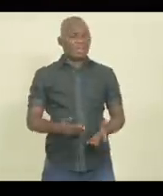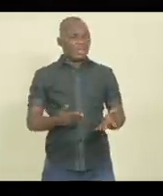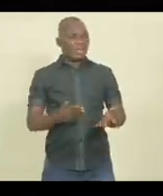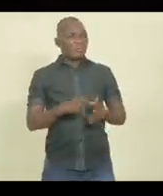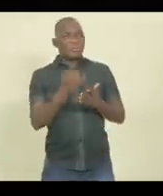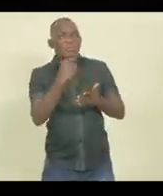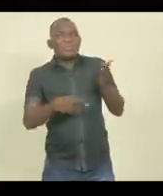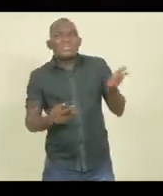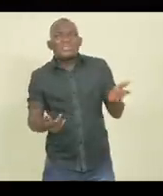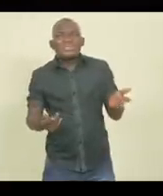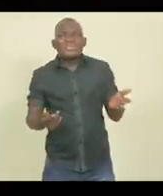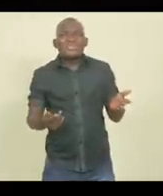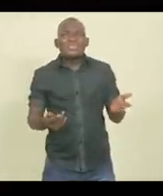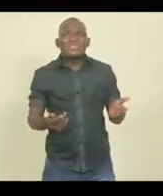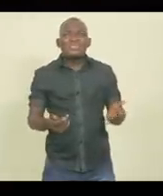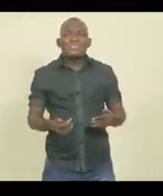Unbelievable.